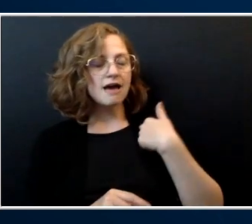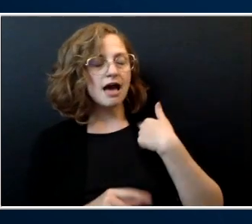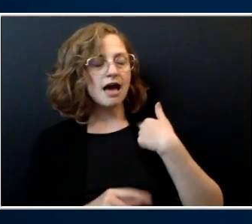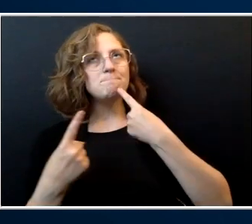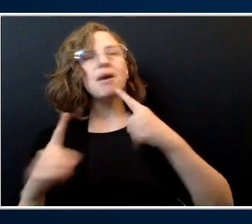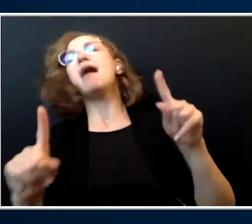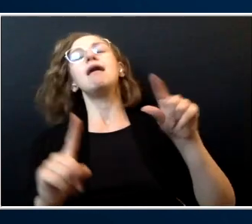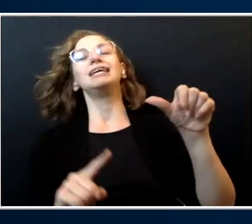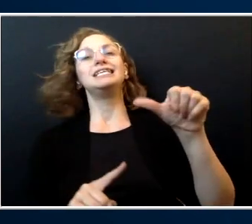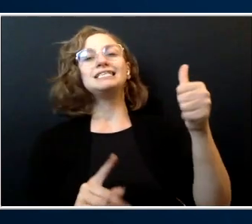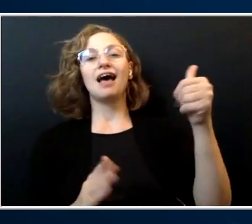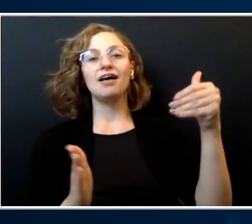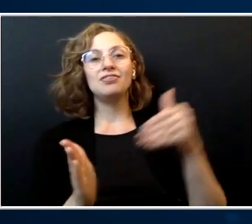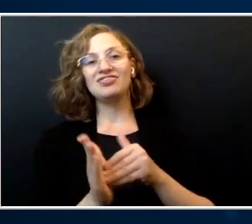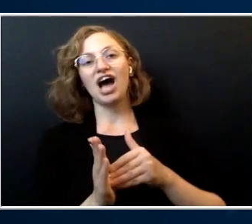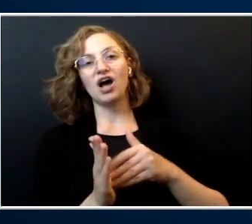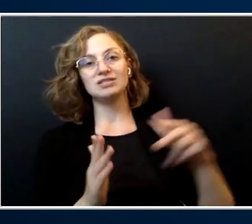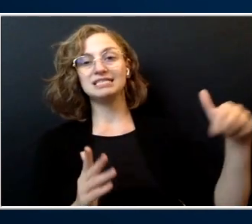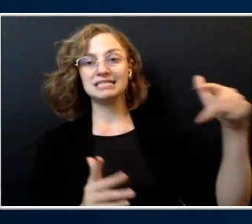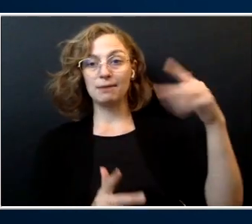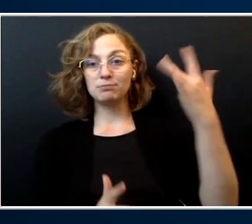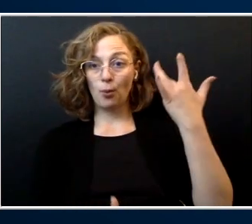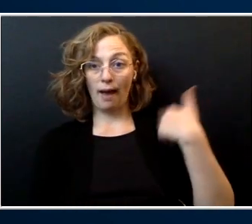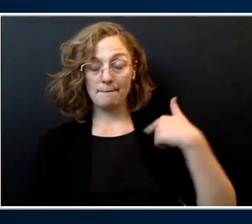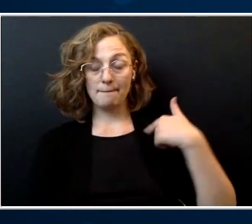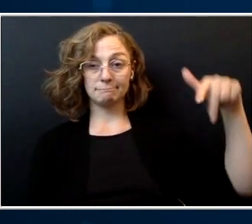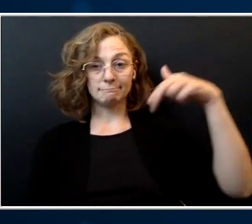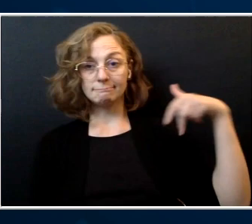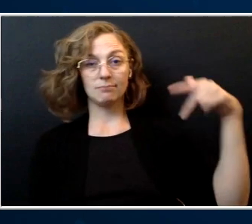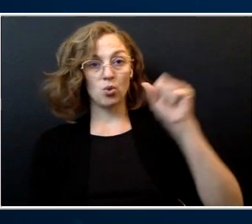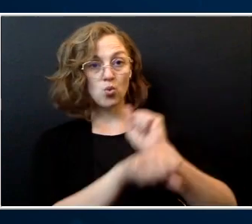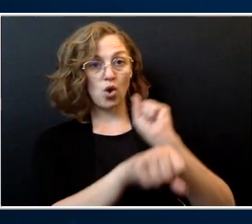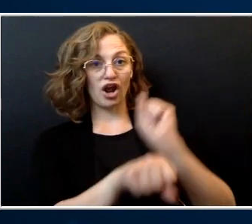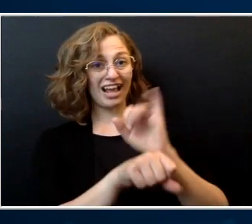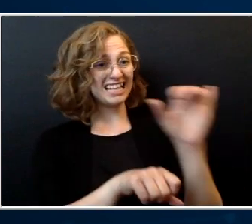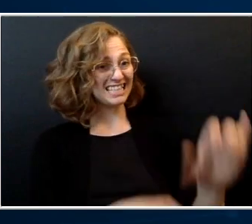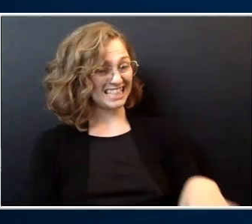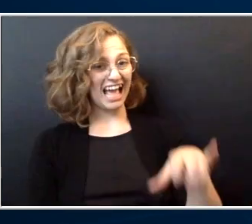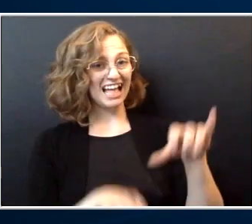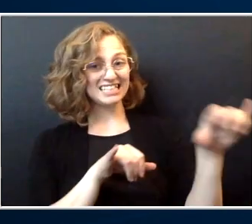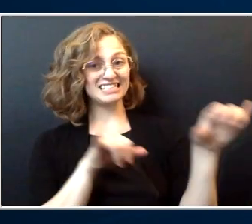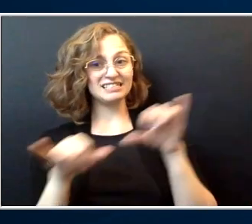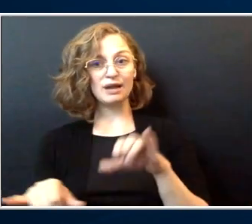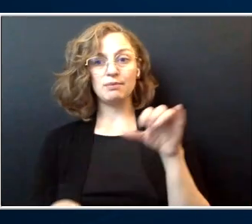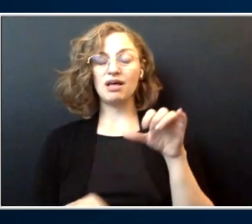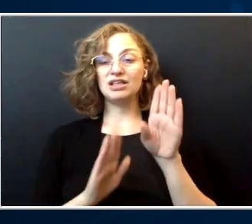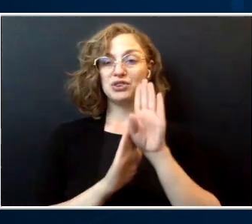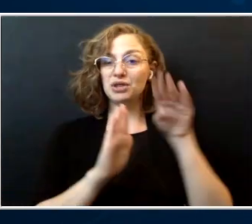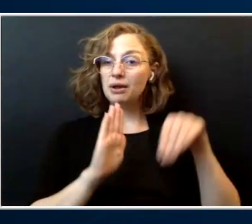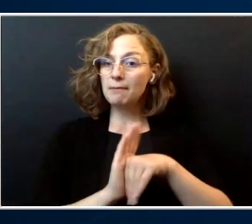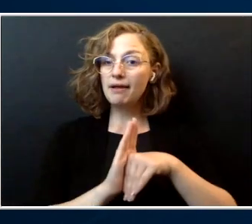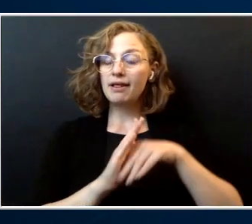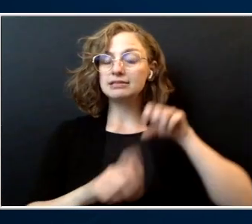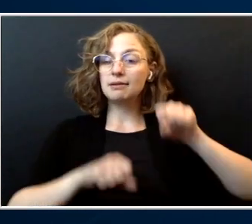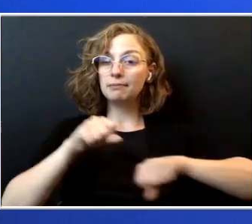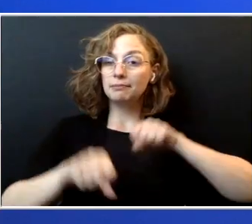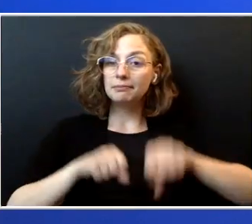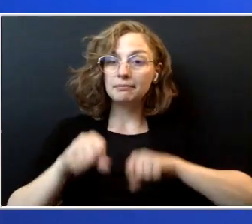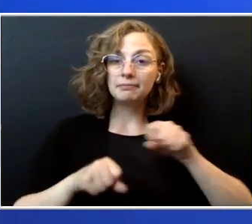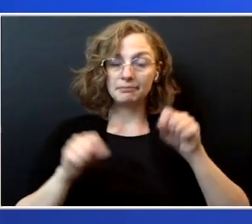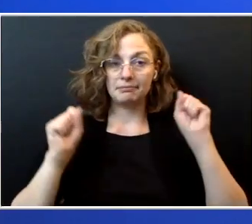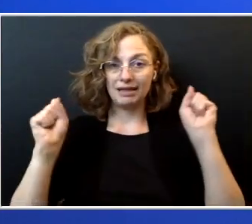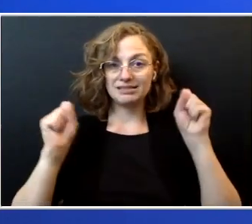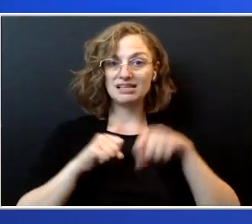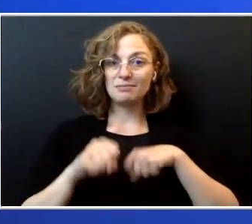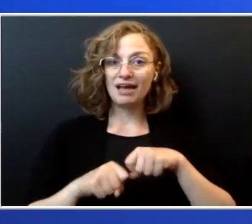I walk around a lot at work, is that as good as doing 30 minutes on my exercise bike? Well, let's hit one thing